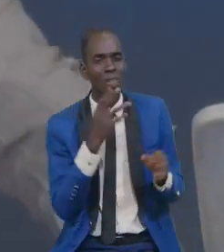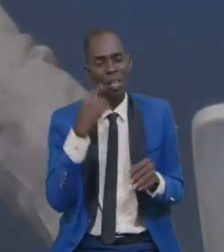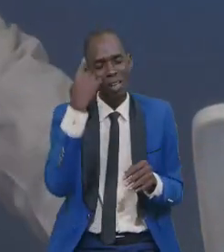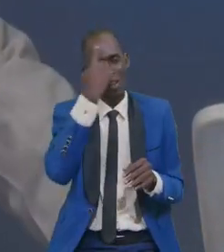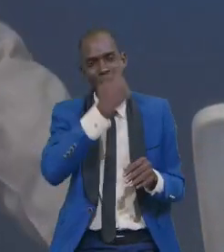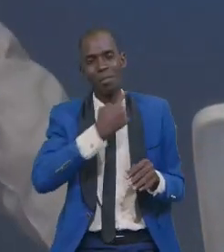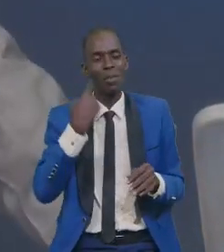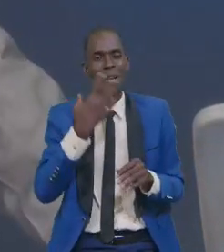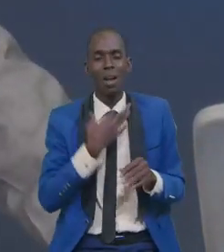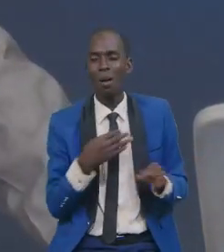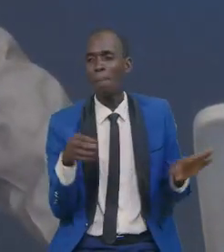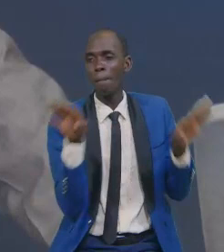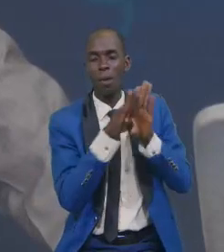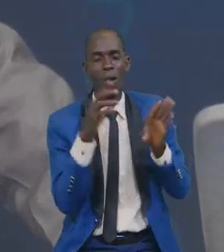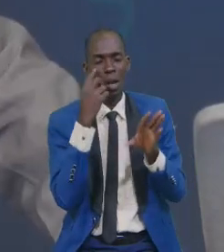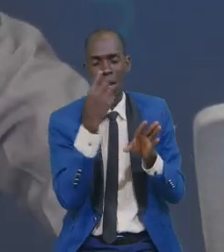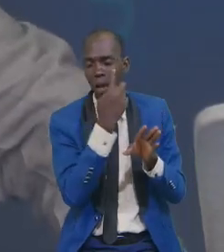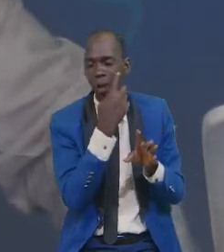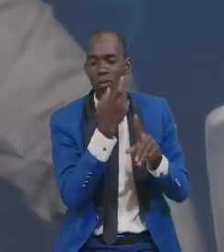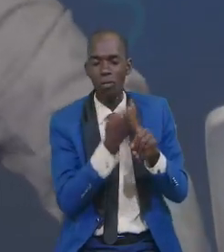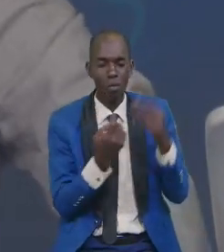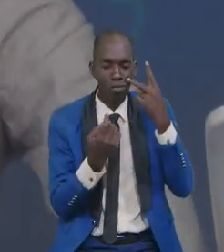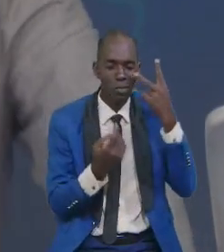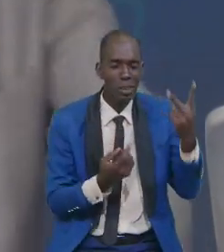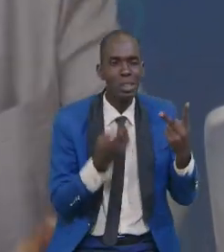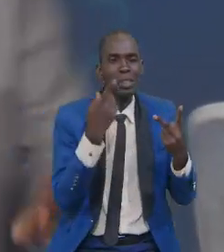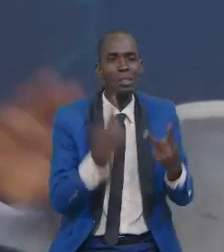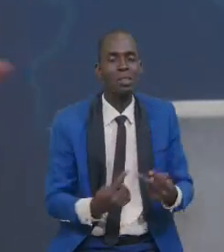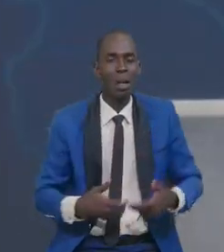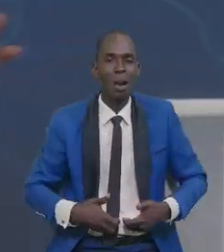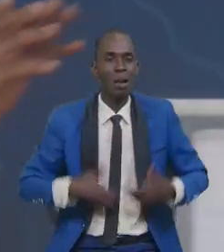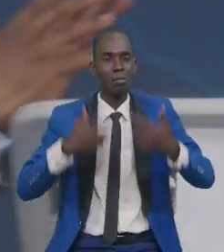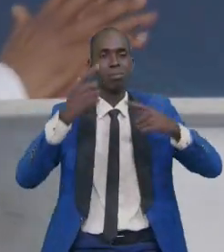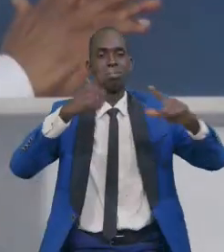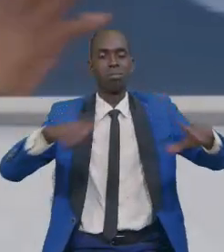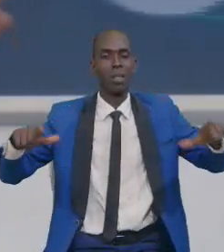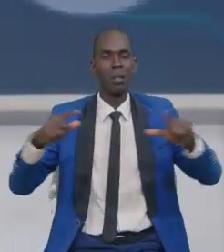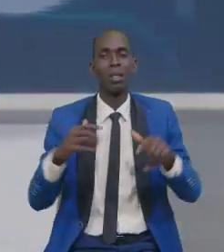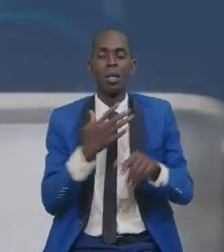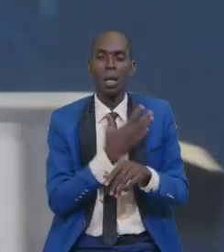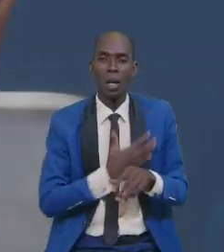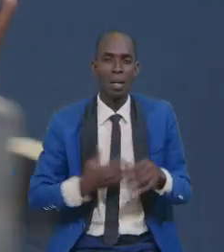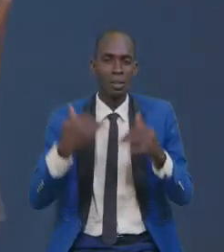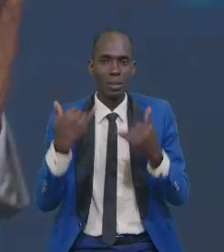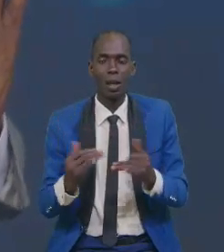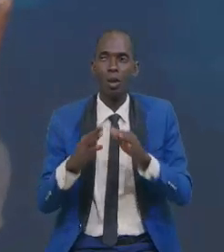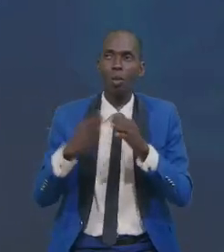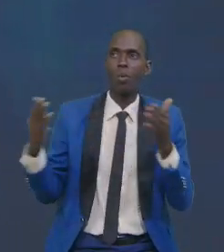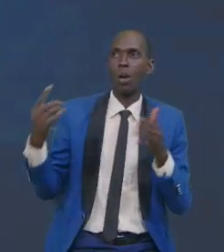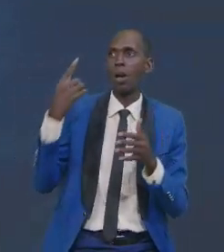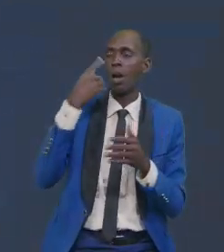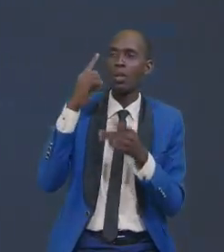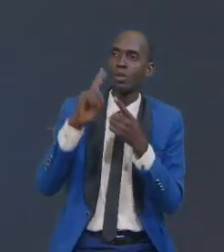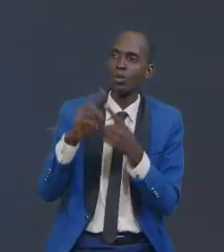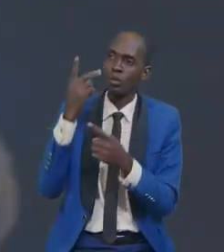ears to the angry voices that speak to you, and hear the voice of gentle,